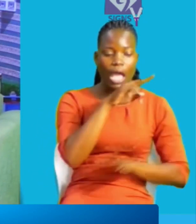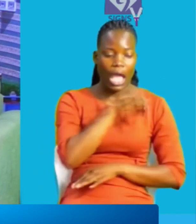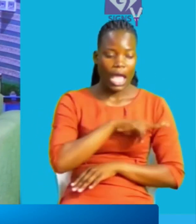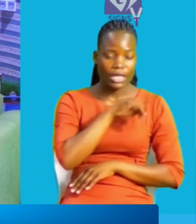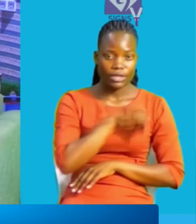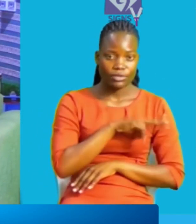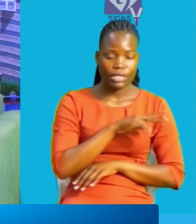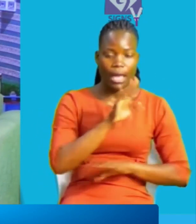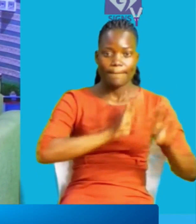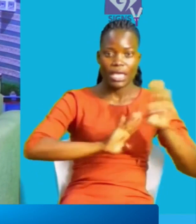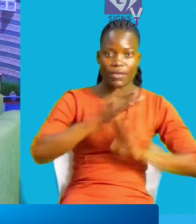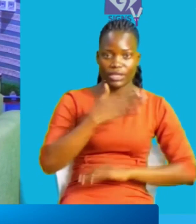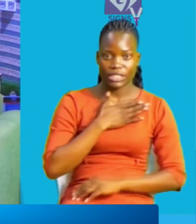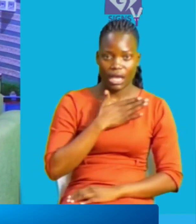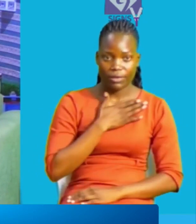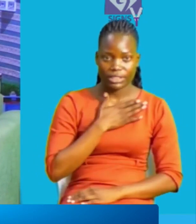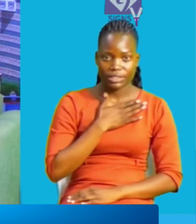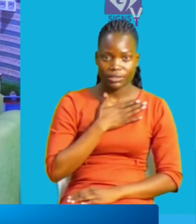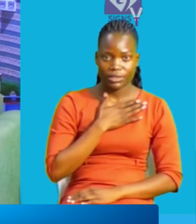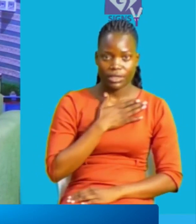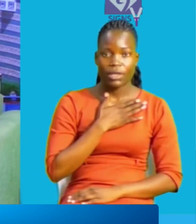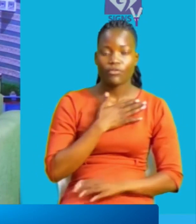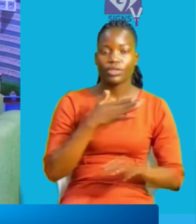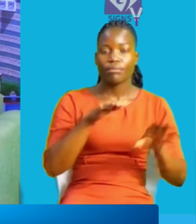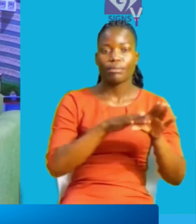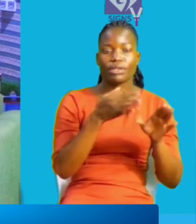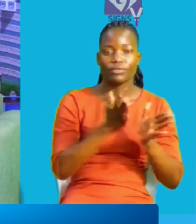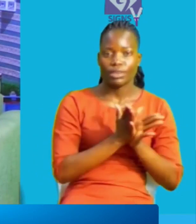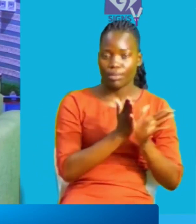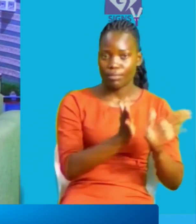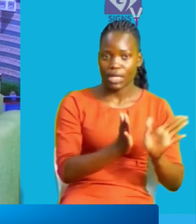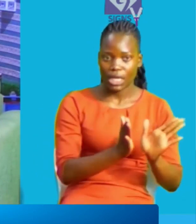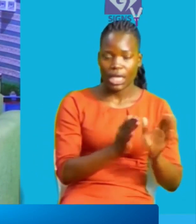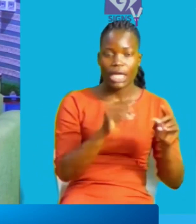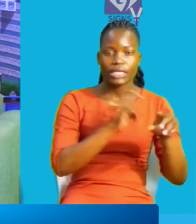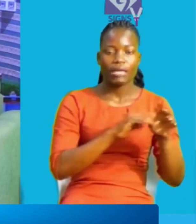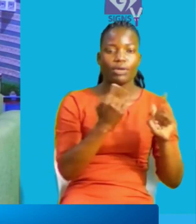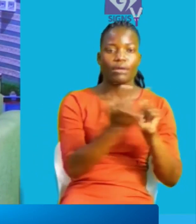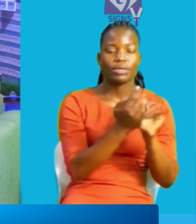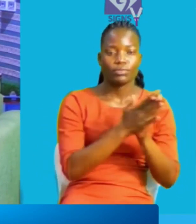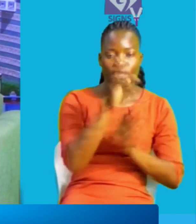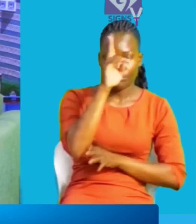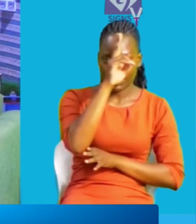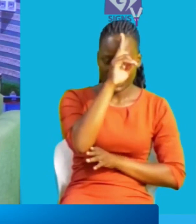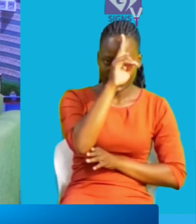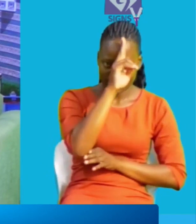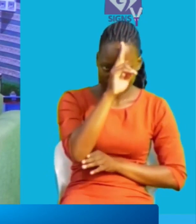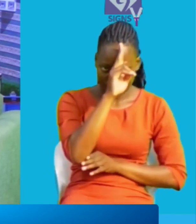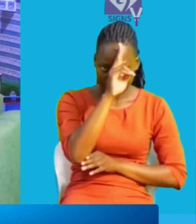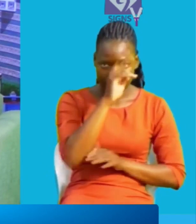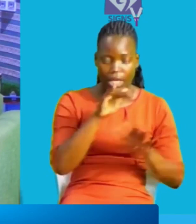negative attitudes, our behaviors, especially members of the public, wao wakikutana na